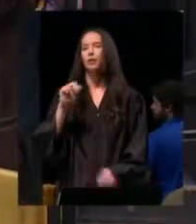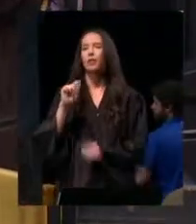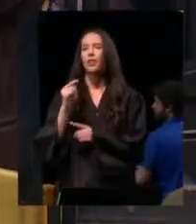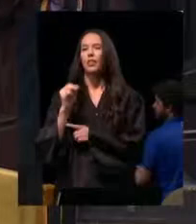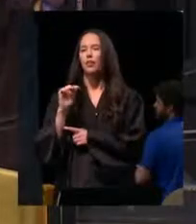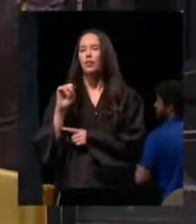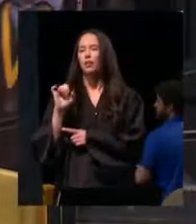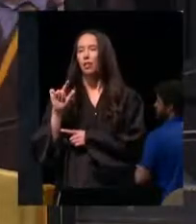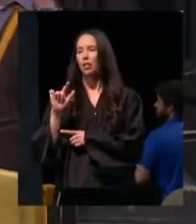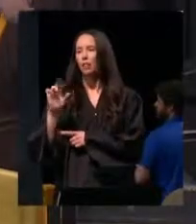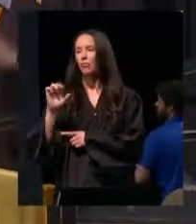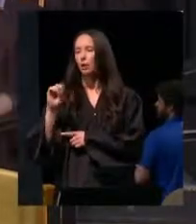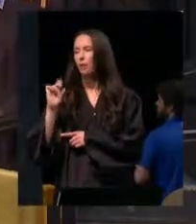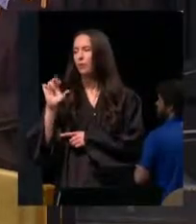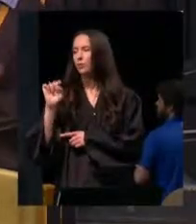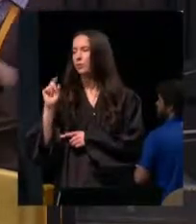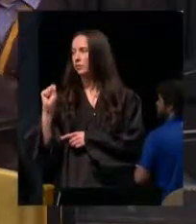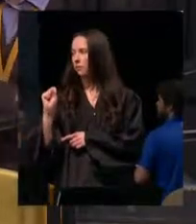Nathaniel Roberts.